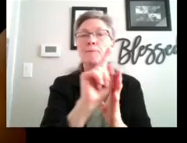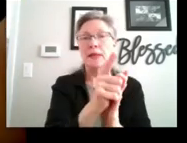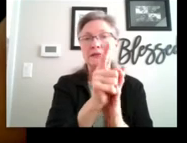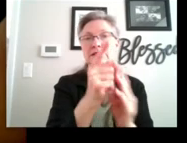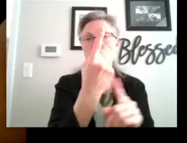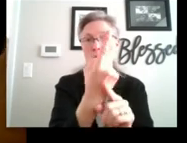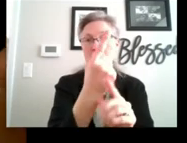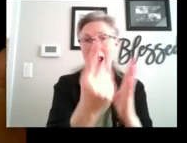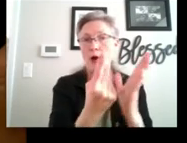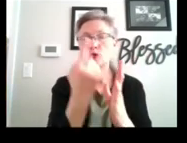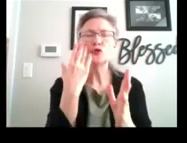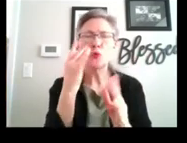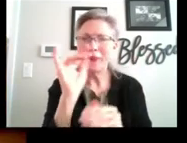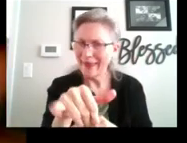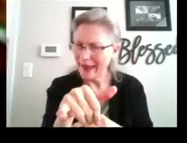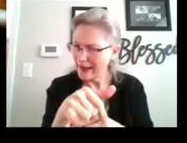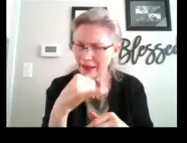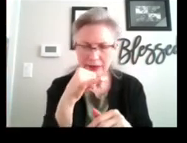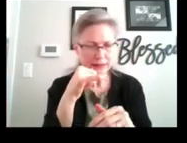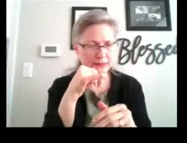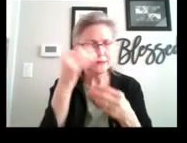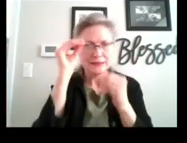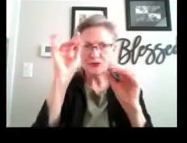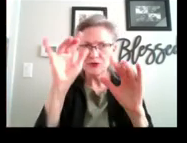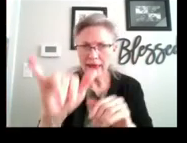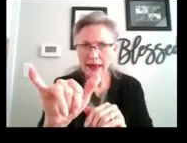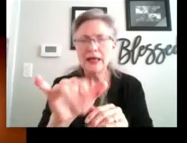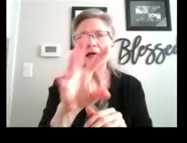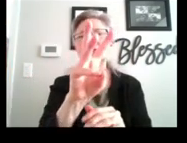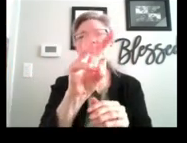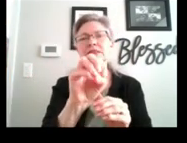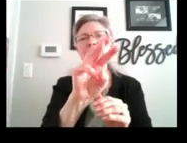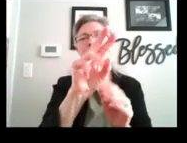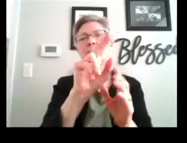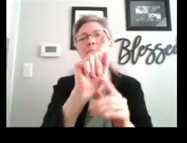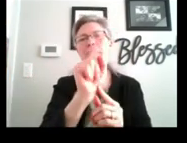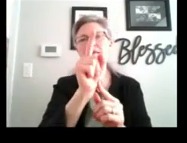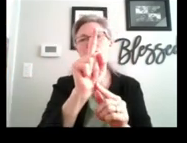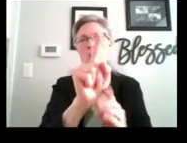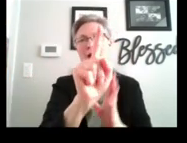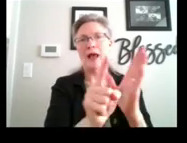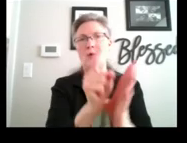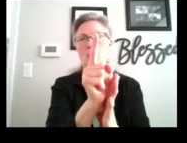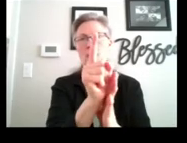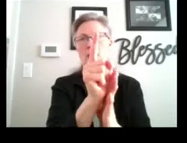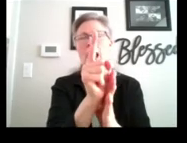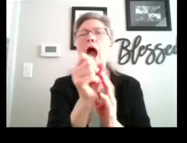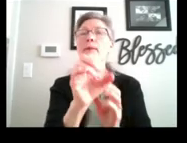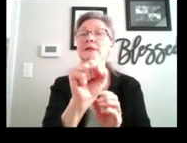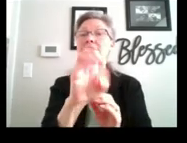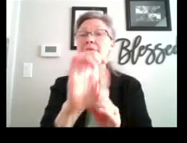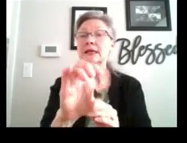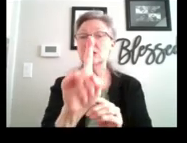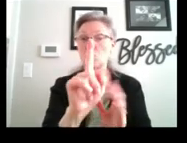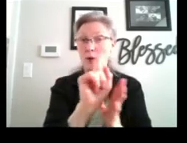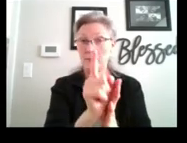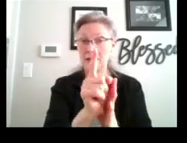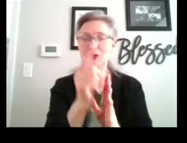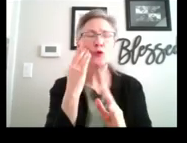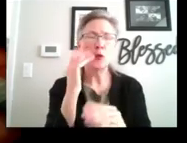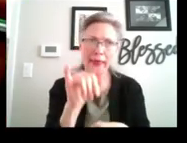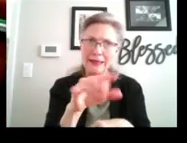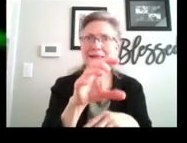You guys already know this. I don't need to go over that. There are 60 minutes in an hour. Now let's think how many seconds are in a minute. This you know as well. There